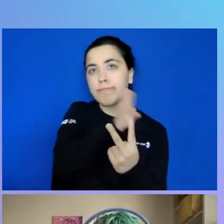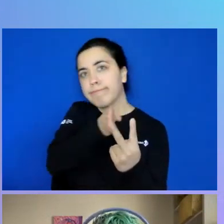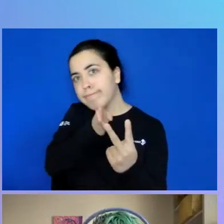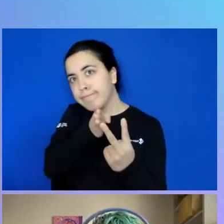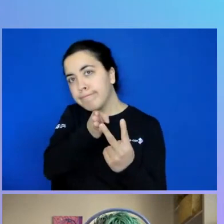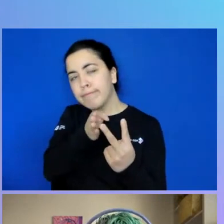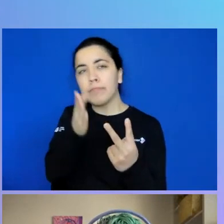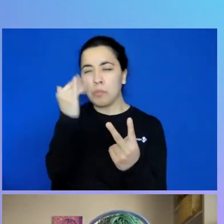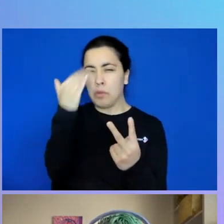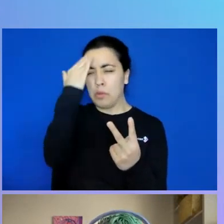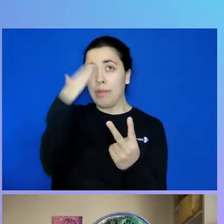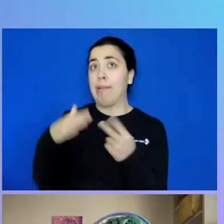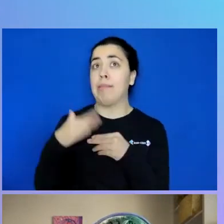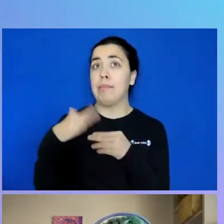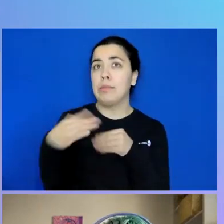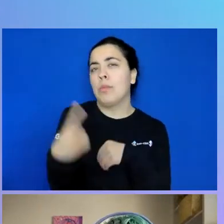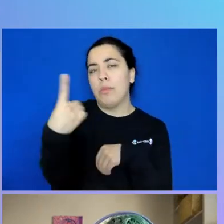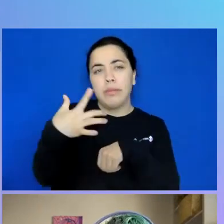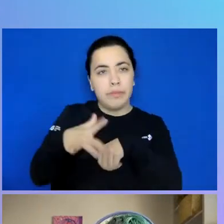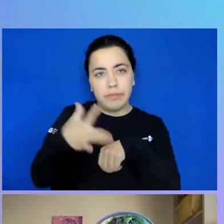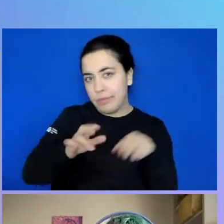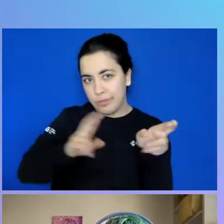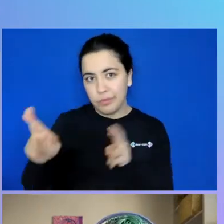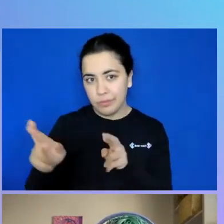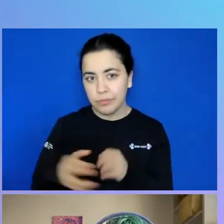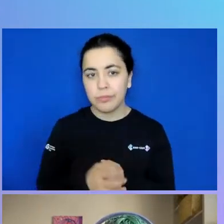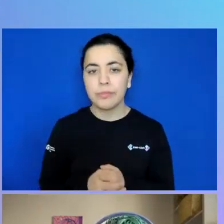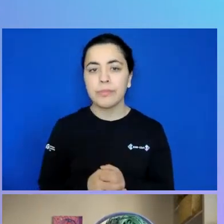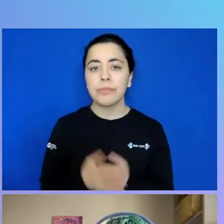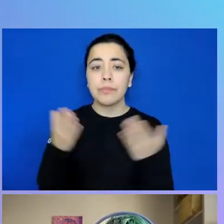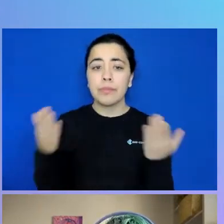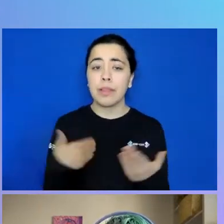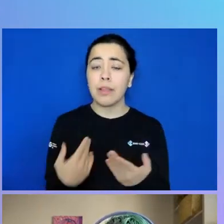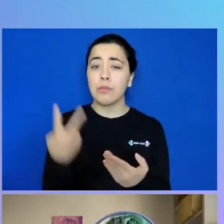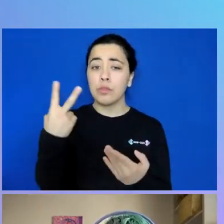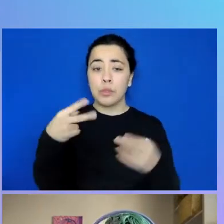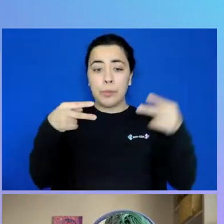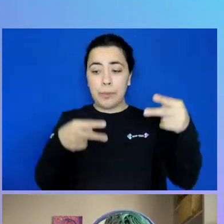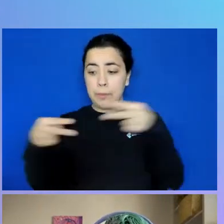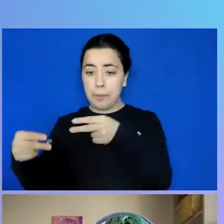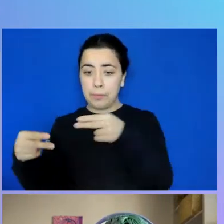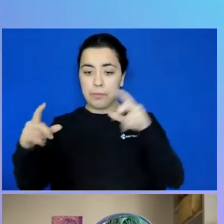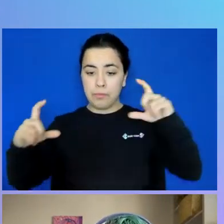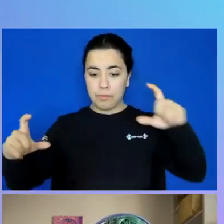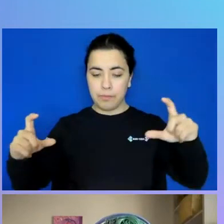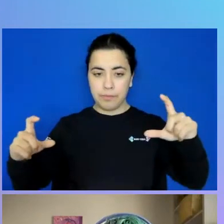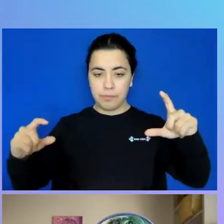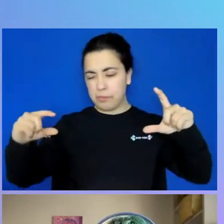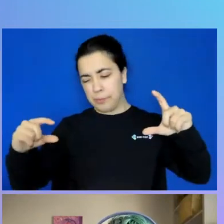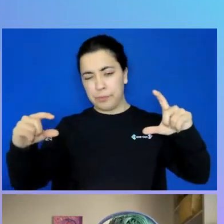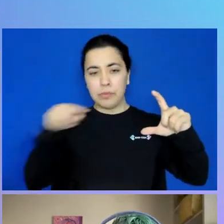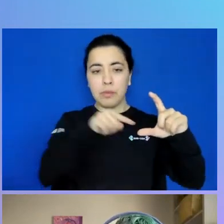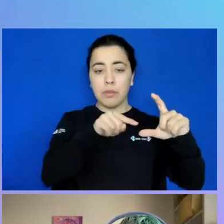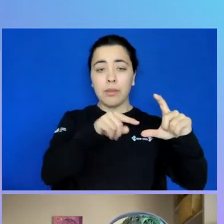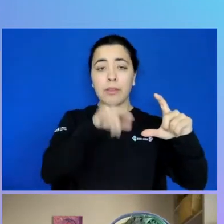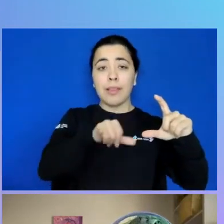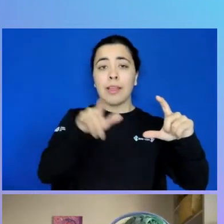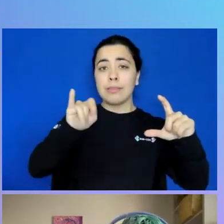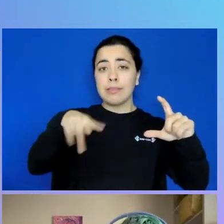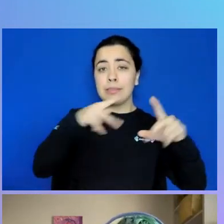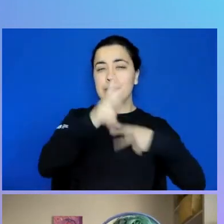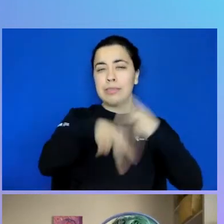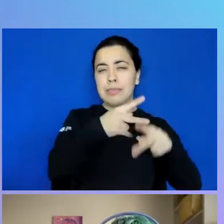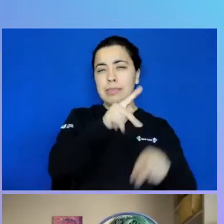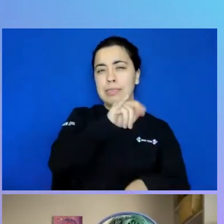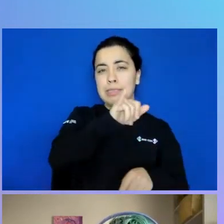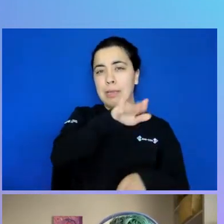one aria property available. So what I have here is two code snippets, one on the left, which is our type interface. And I've